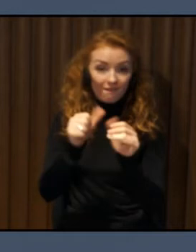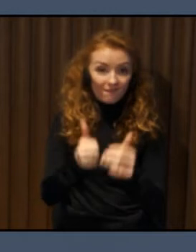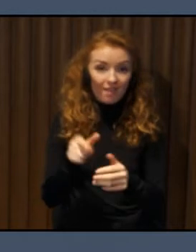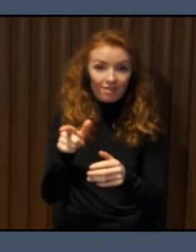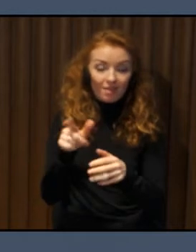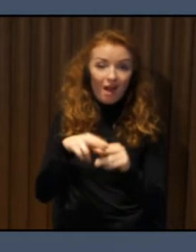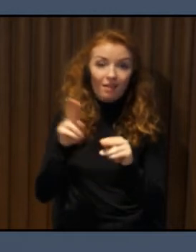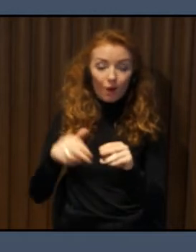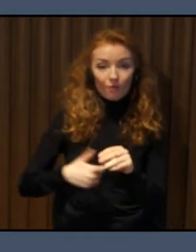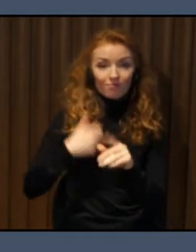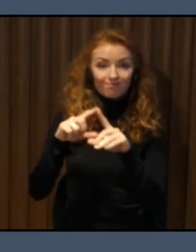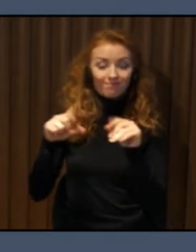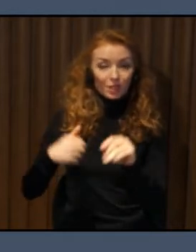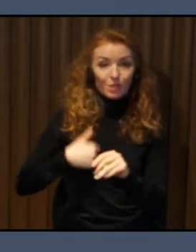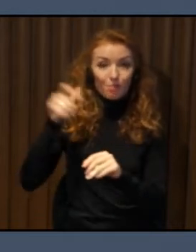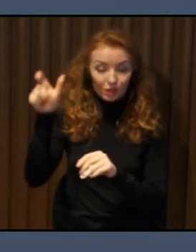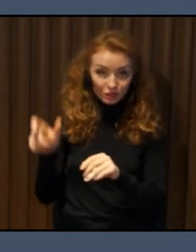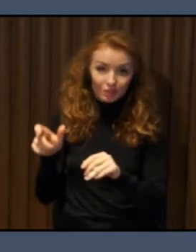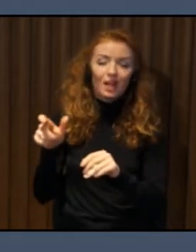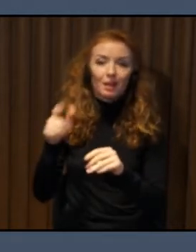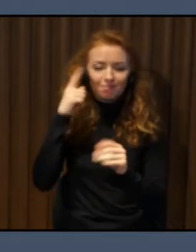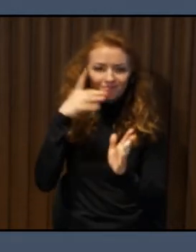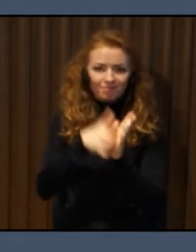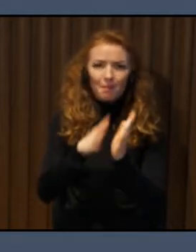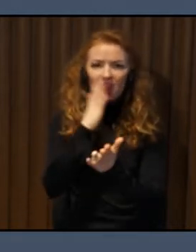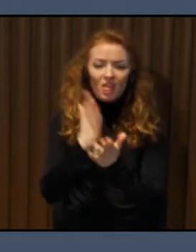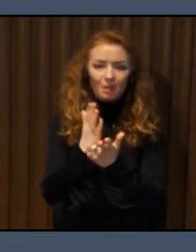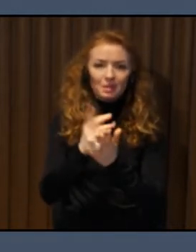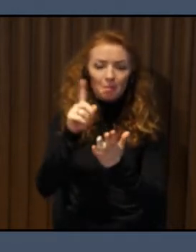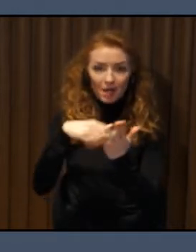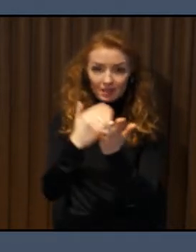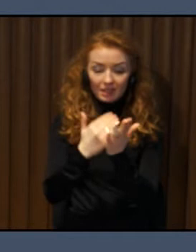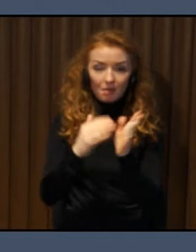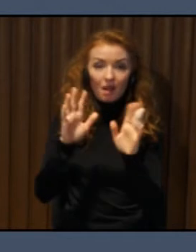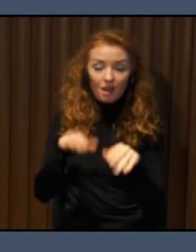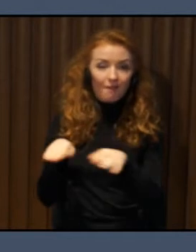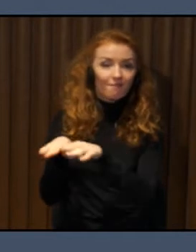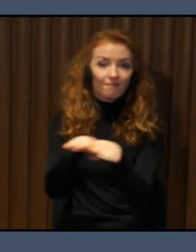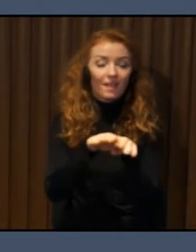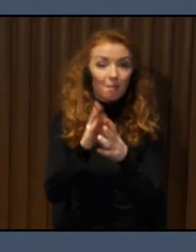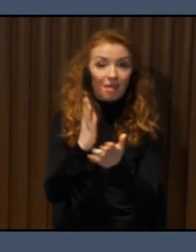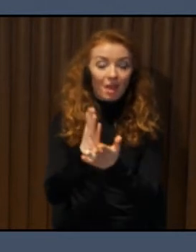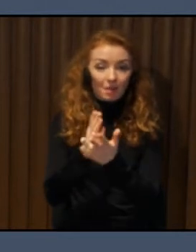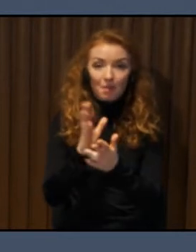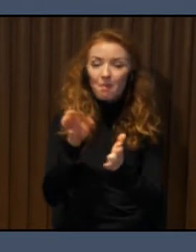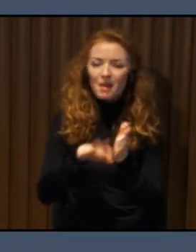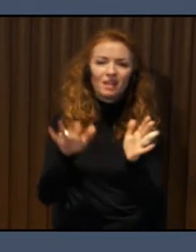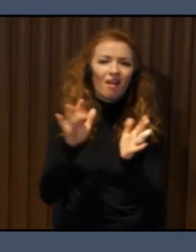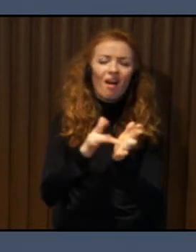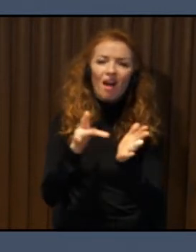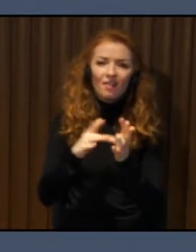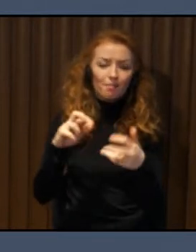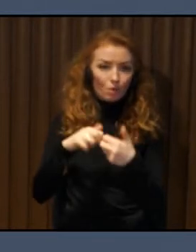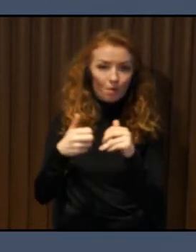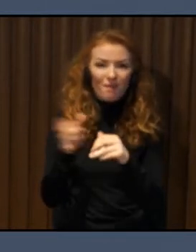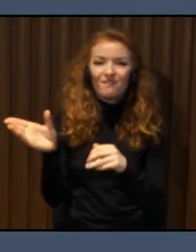that the requirements are fulfilled. It will help also the entrepreneurs and heads